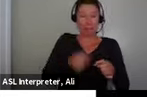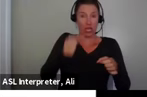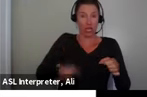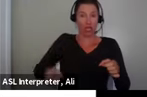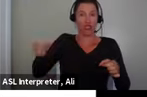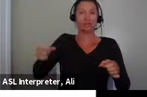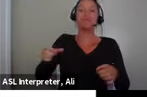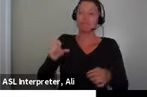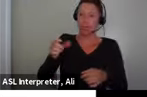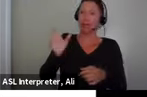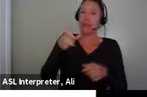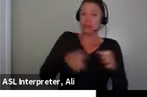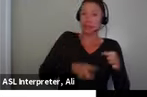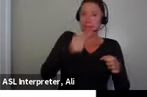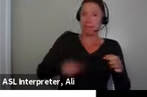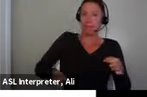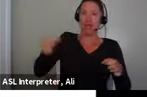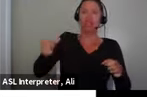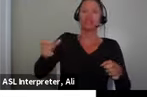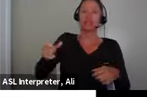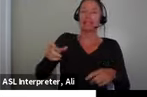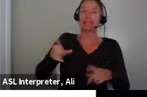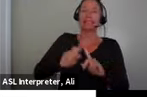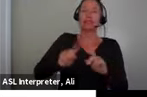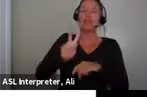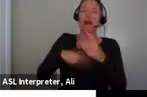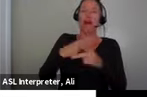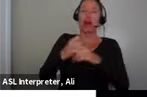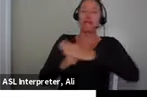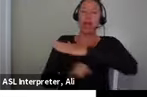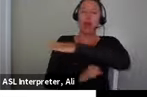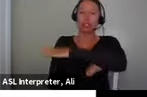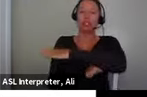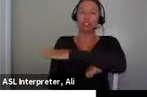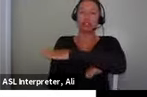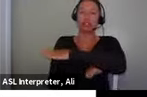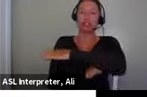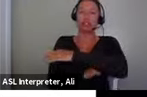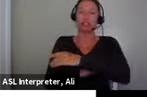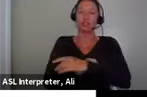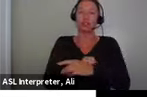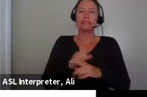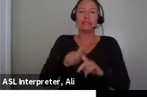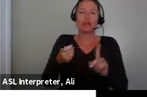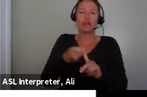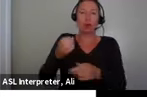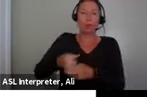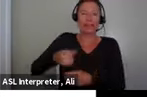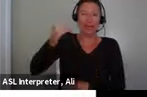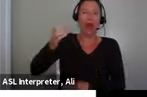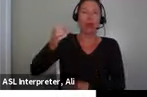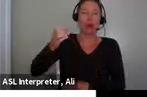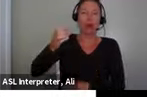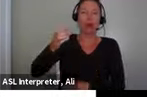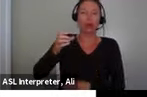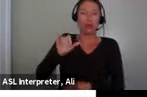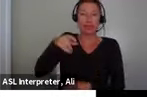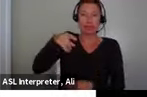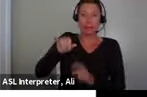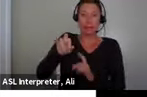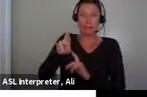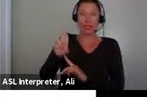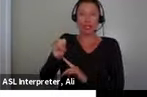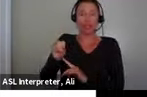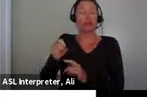would not be the same type of foundation as would be needed for the tower, though. But yes, they are piers, and they would